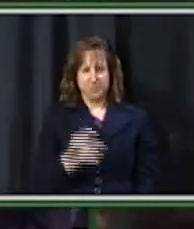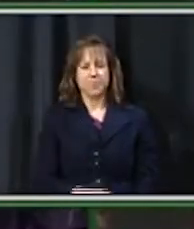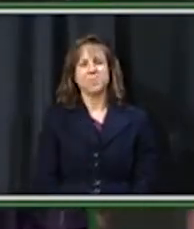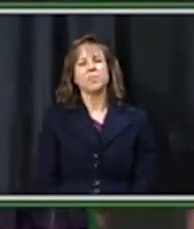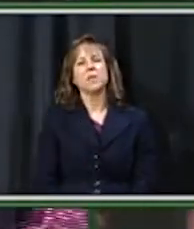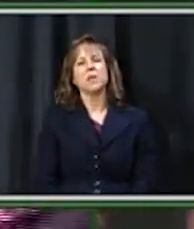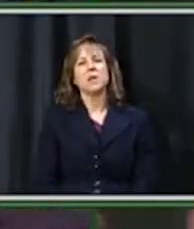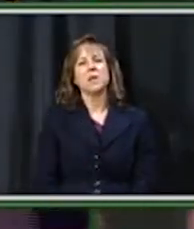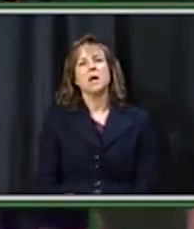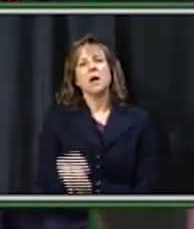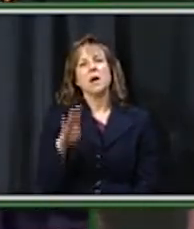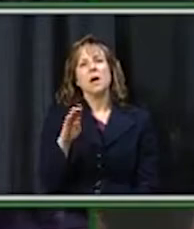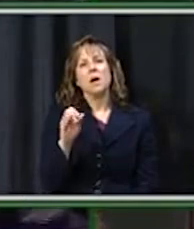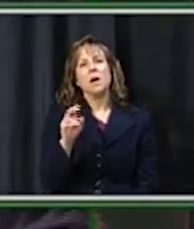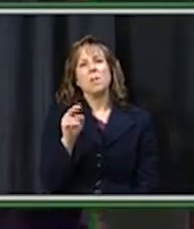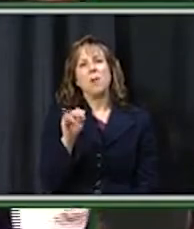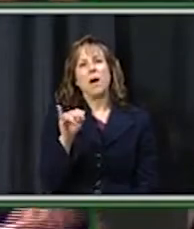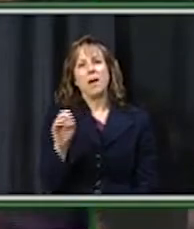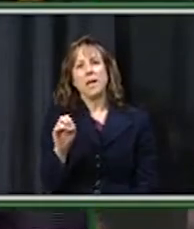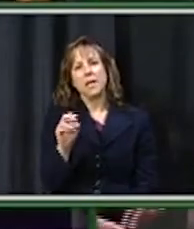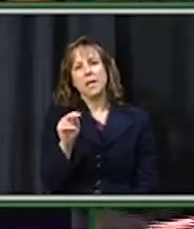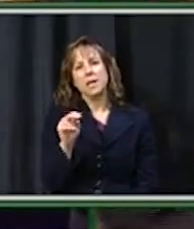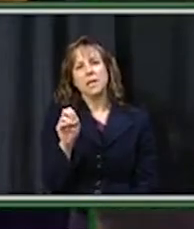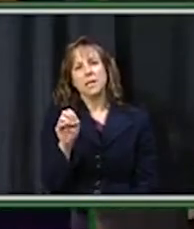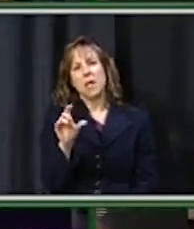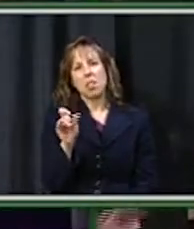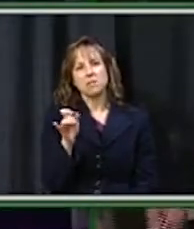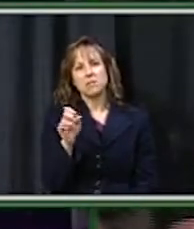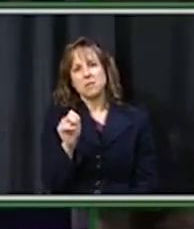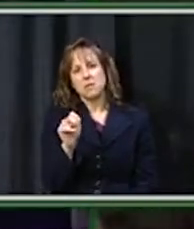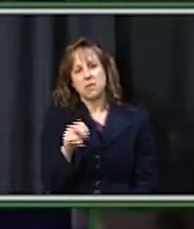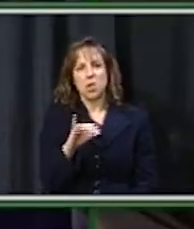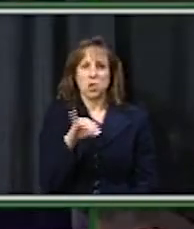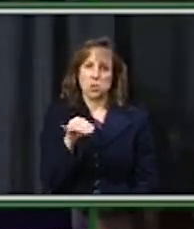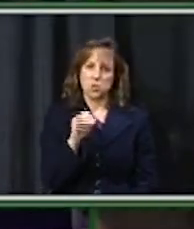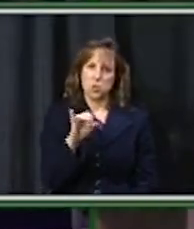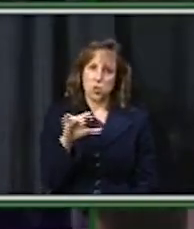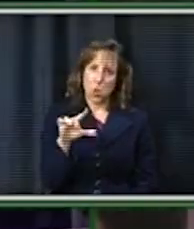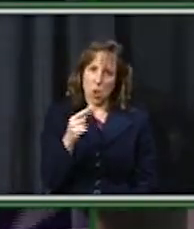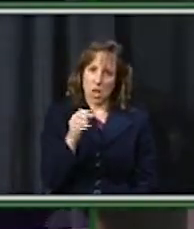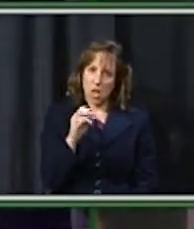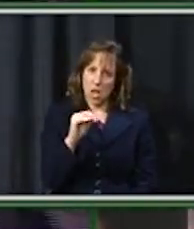Bonnie Nelson. Joel Gonzalez.